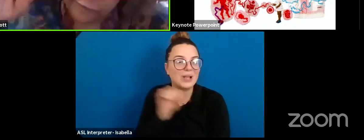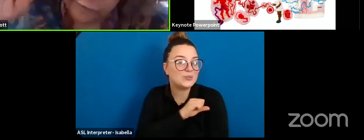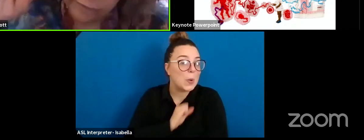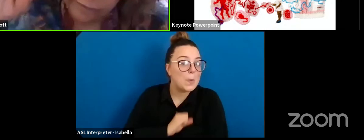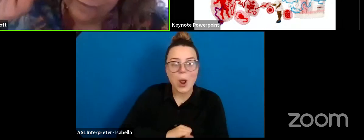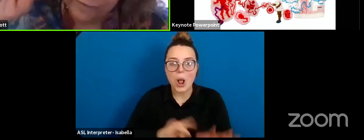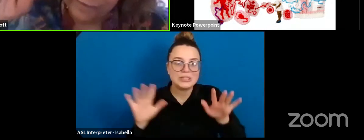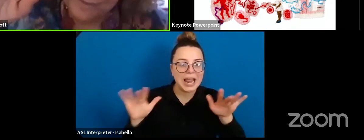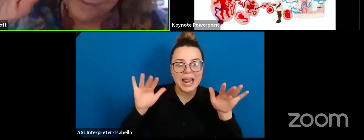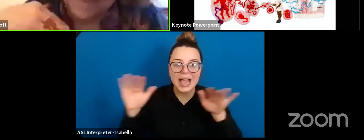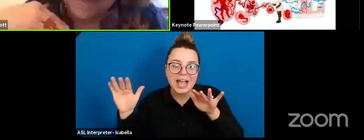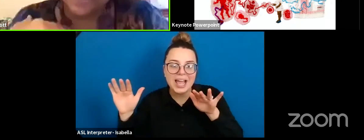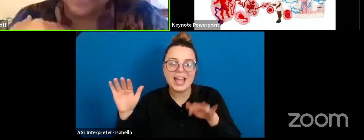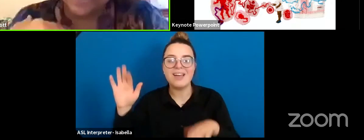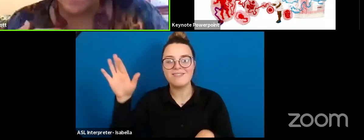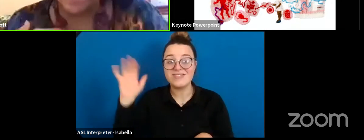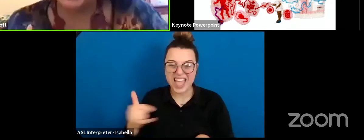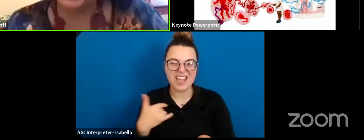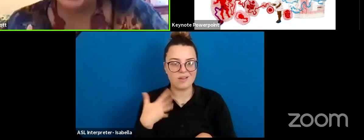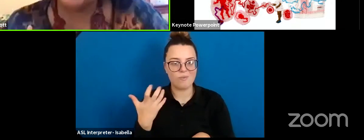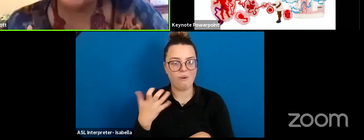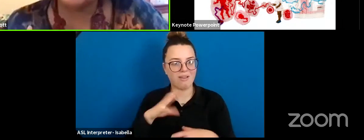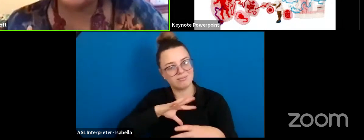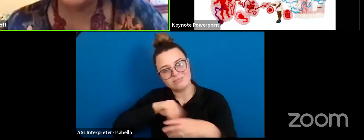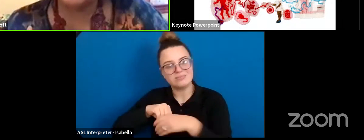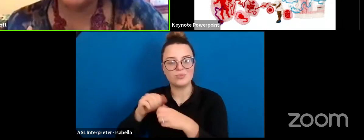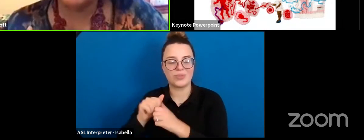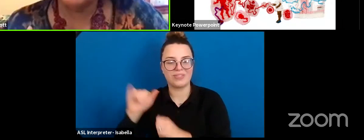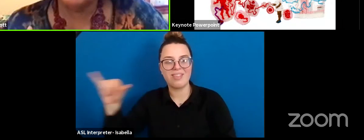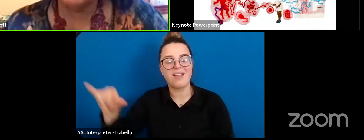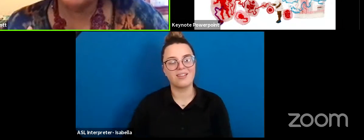dun. That's where I want to be.